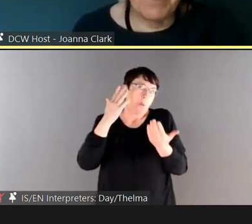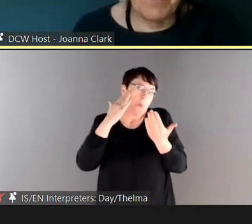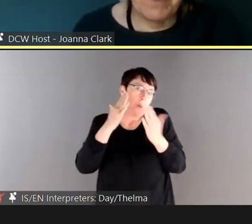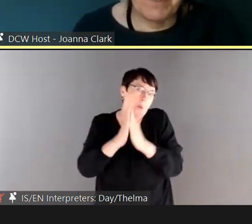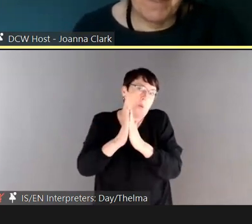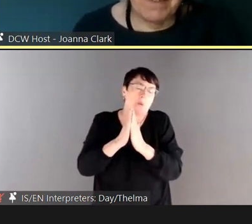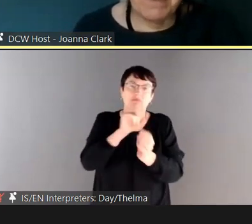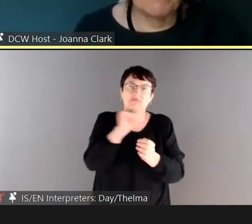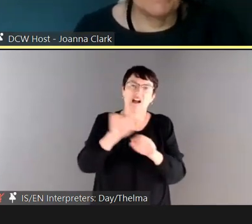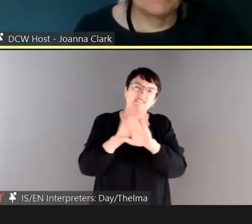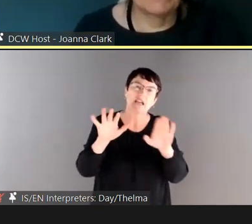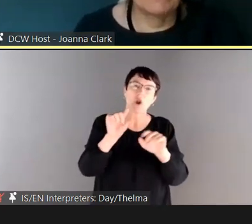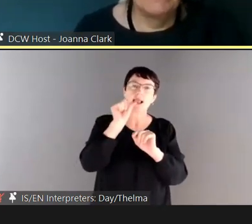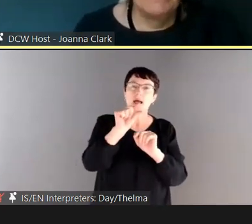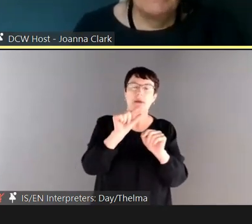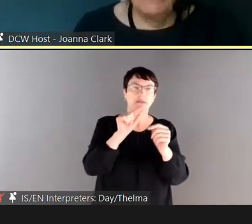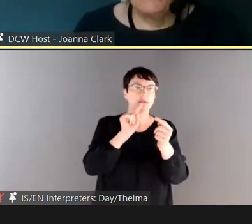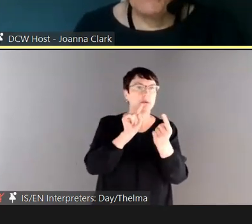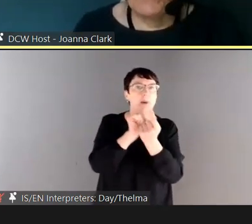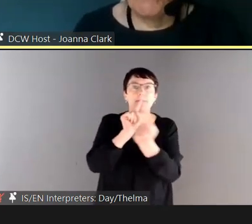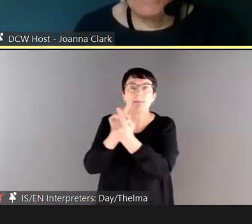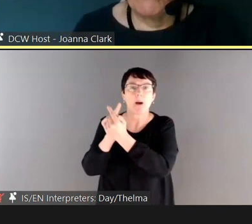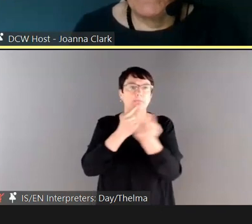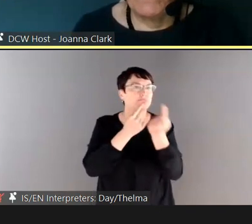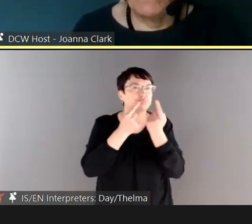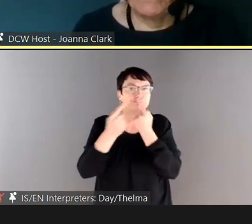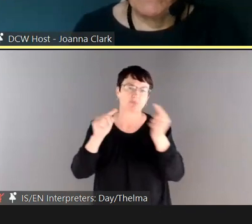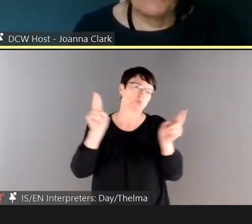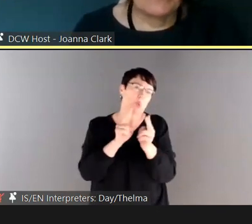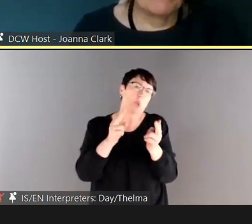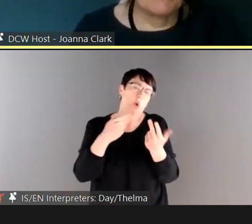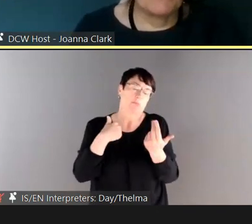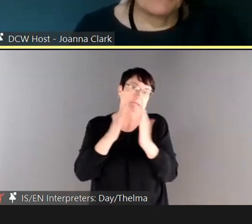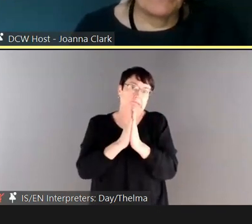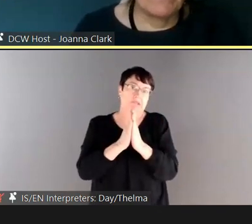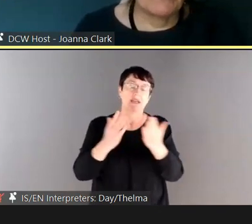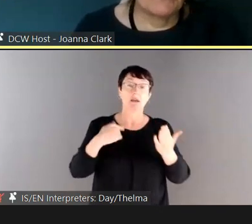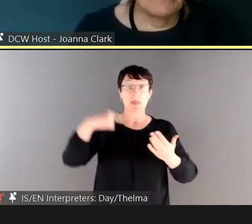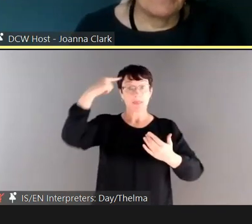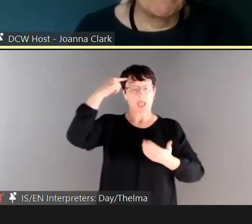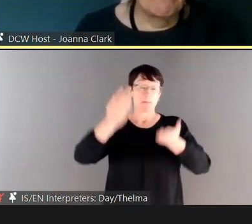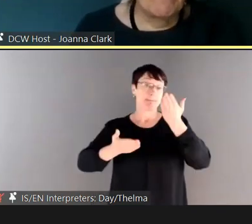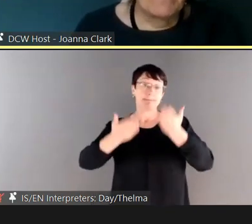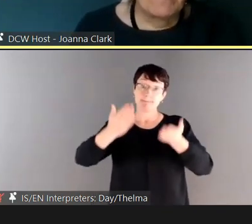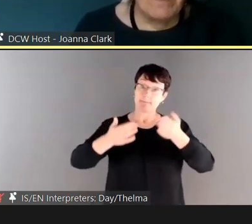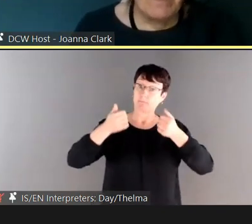meet a few other participants. And we thought it might be interesting for you to see